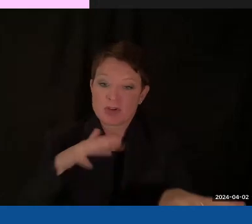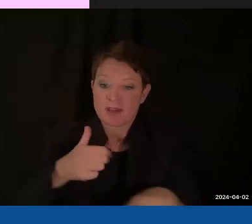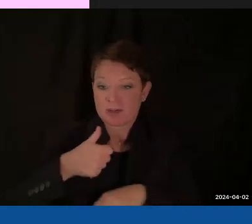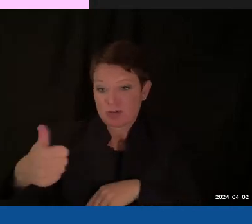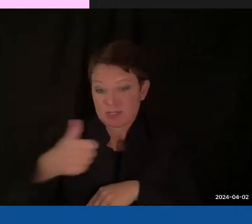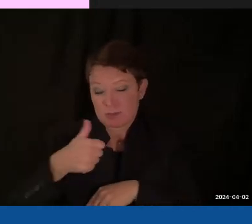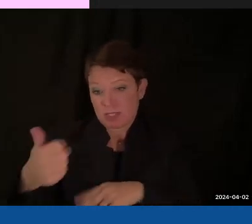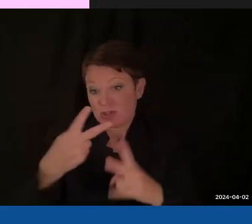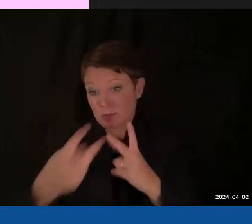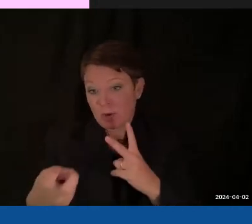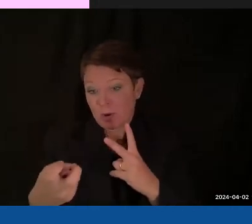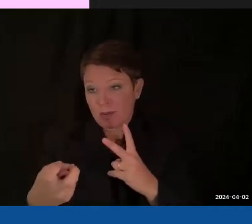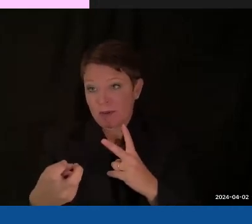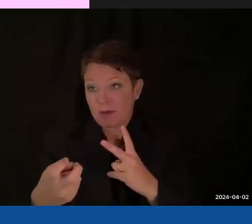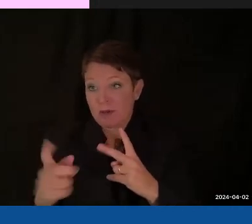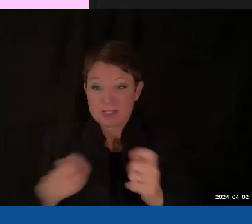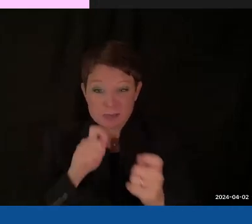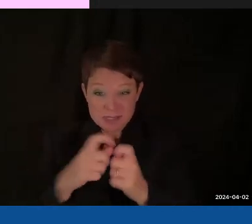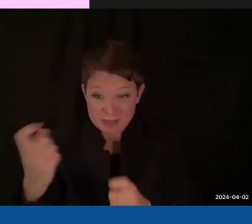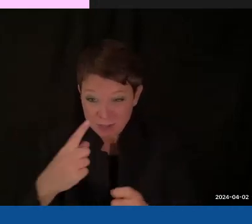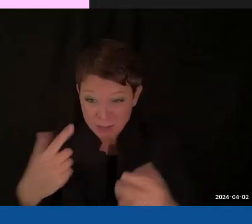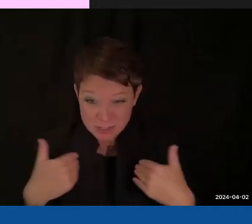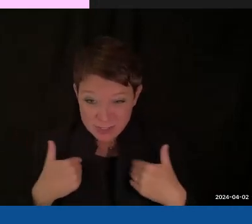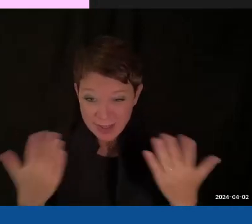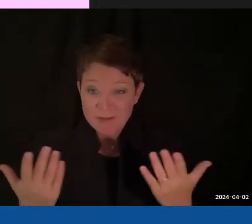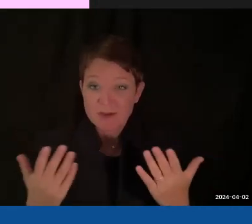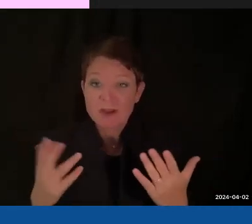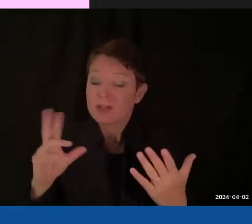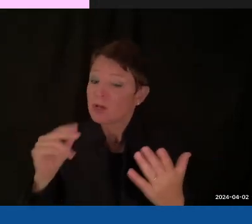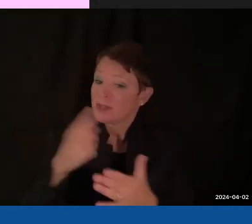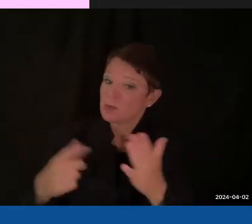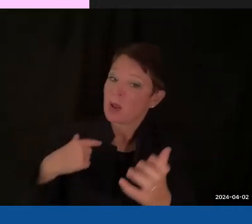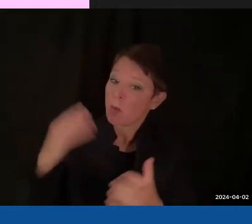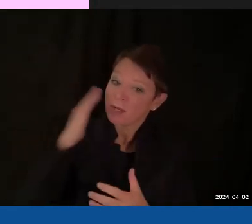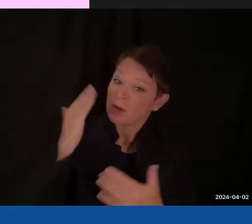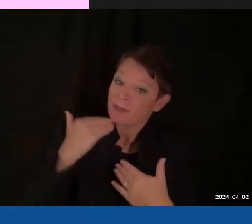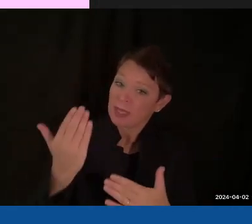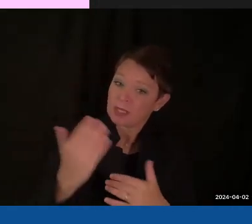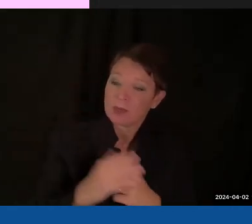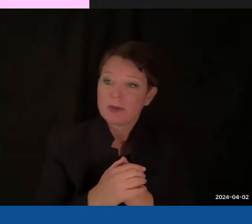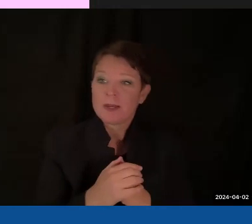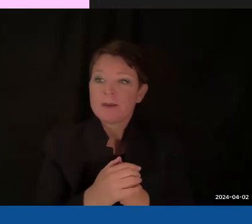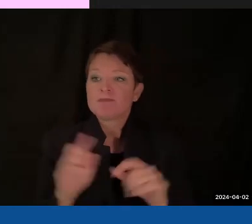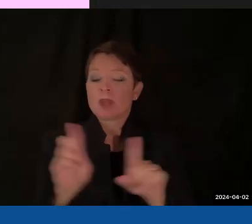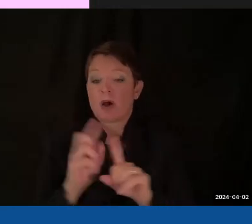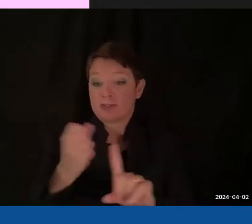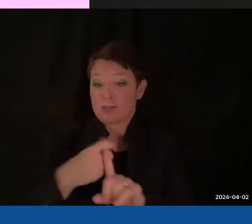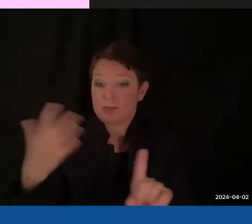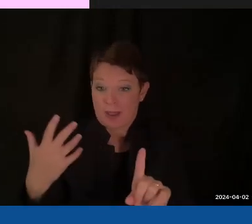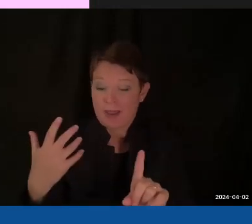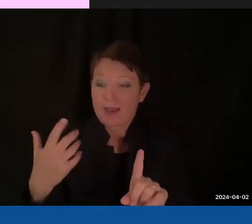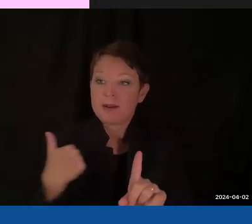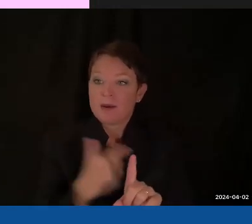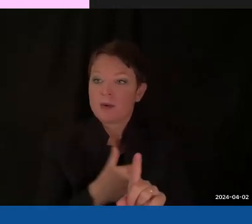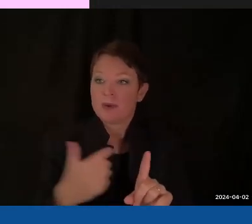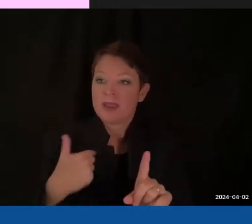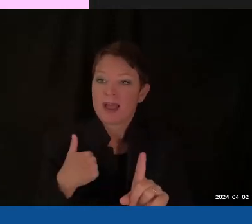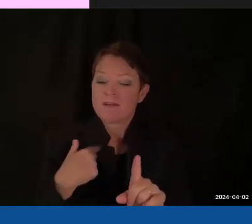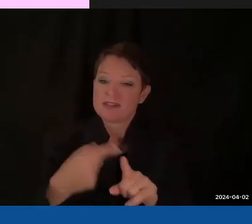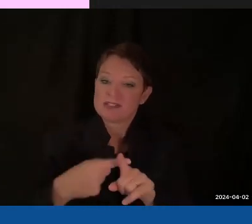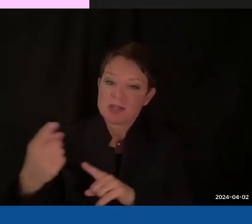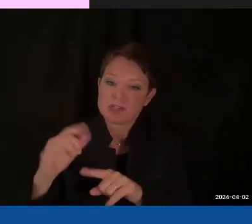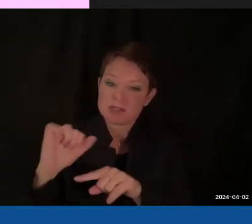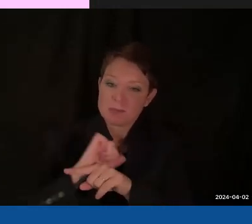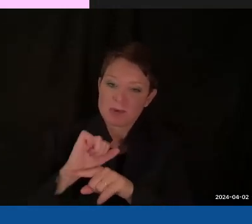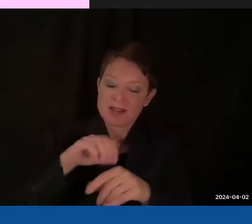transportation. I don't know if you have a specific question or. That was what. Thank you. Yeah, and then just to add that we have a specialty practice